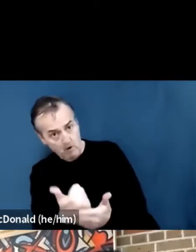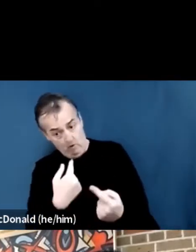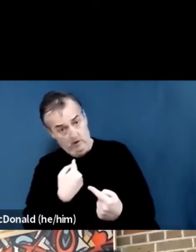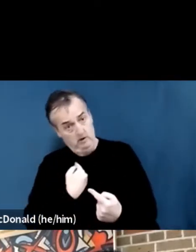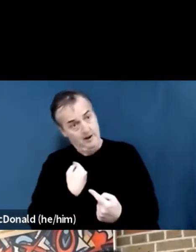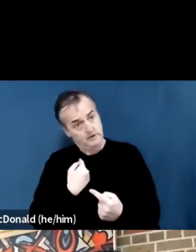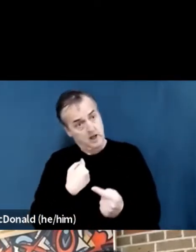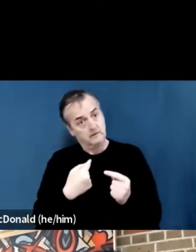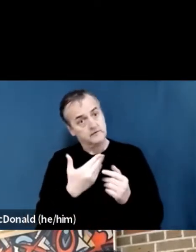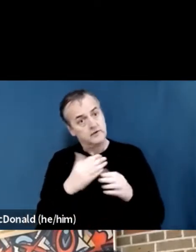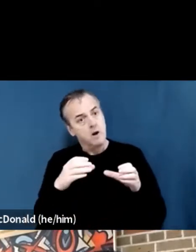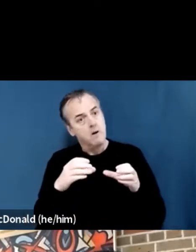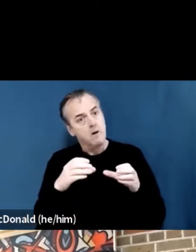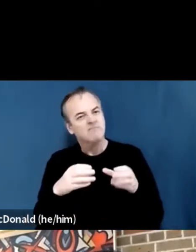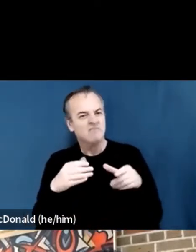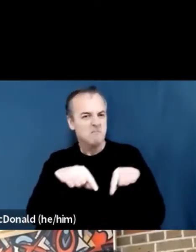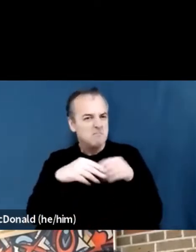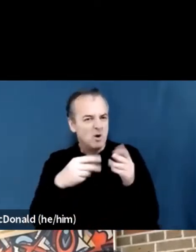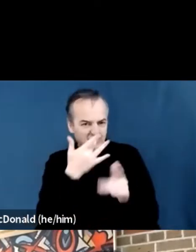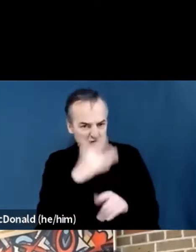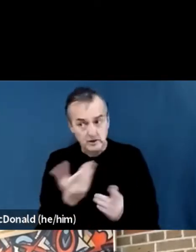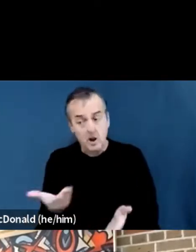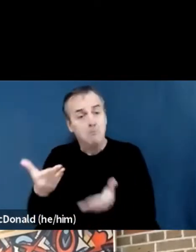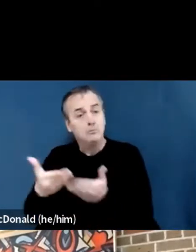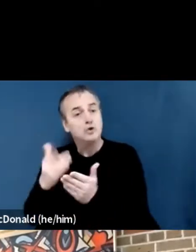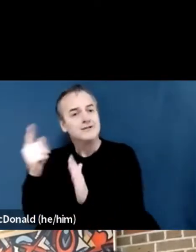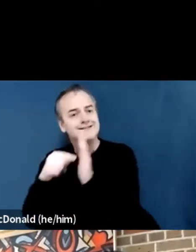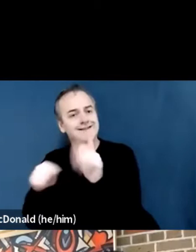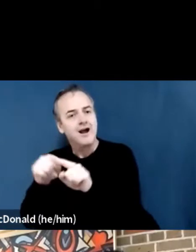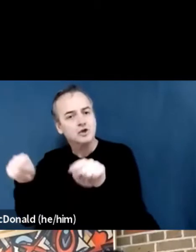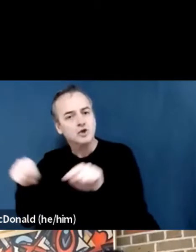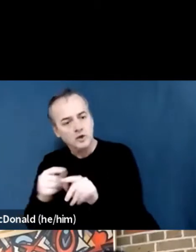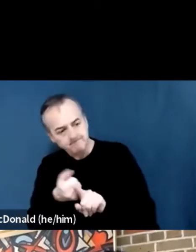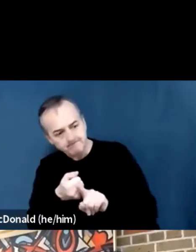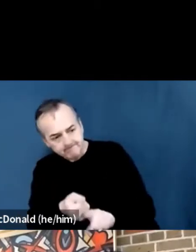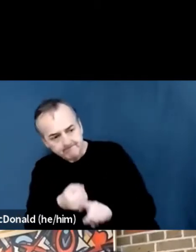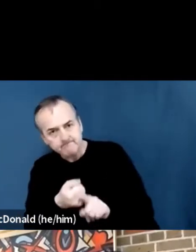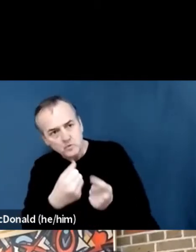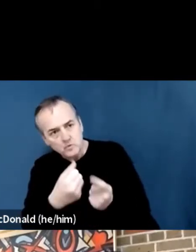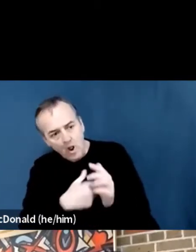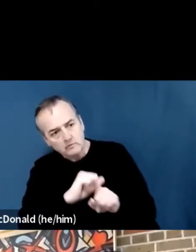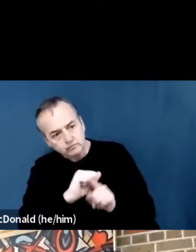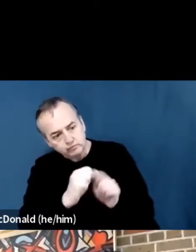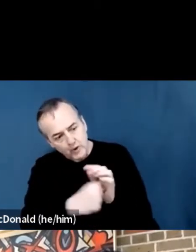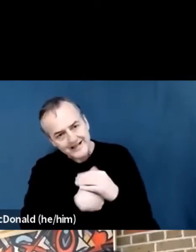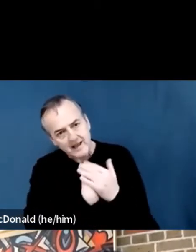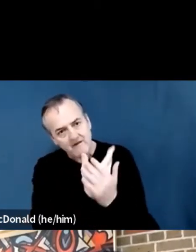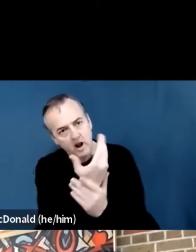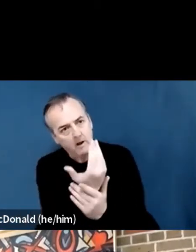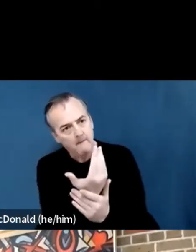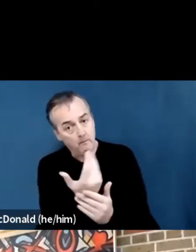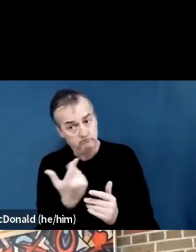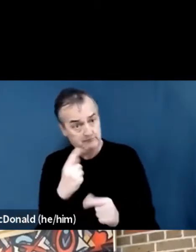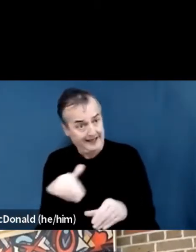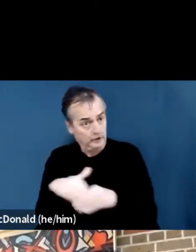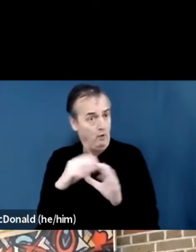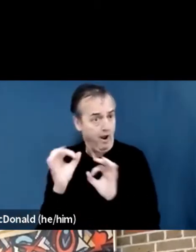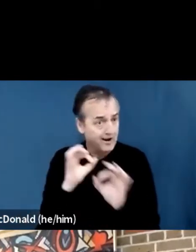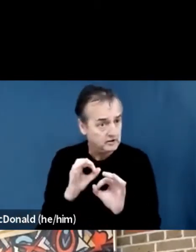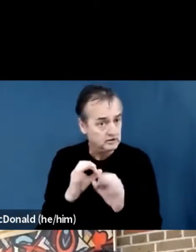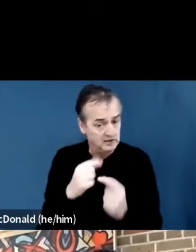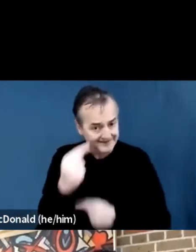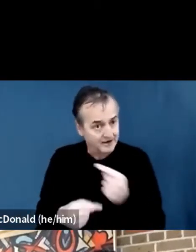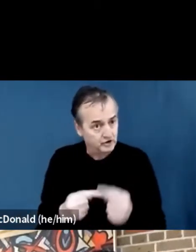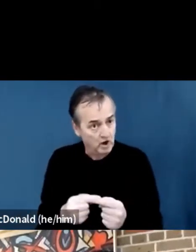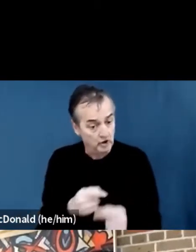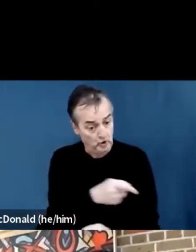and Box of Tricks to develop that play and workshop it, develop the play and the screenplay and workshop it with actors. And then those two